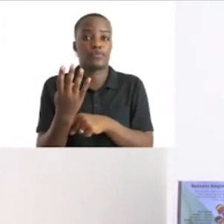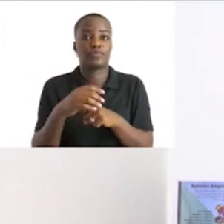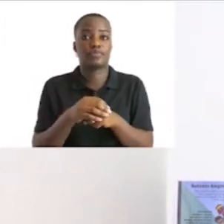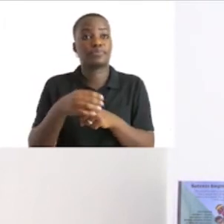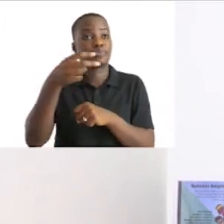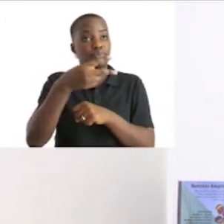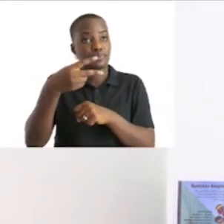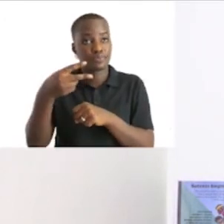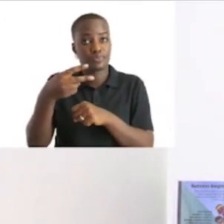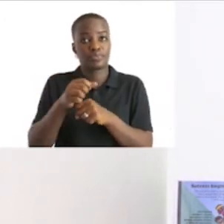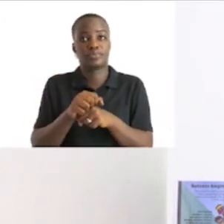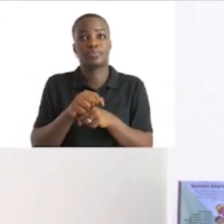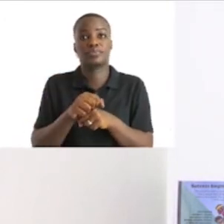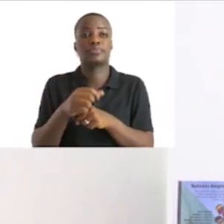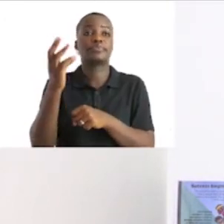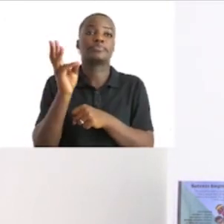4 equals